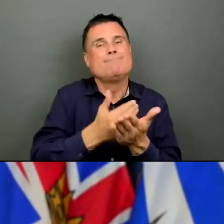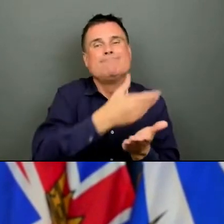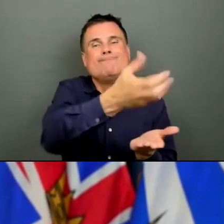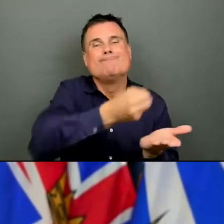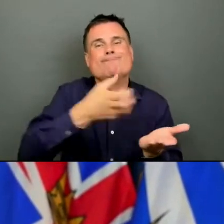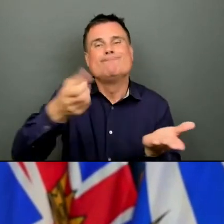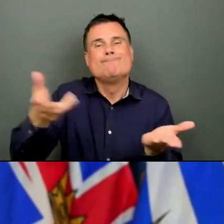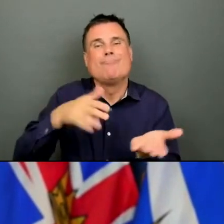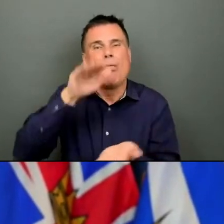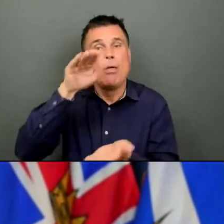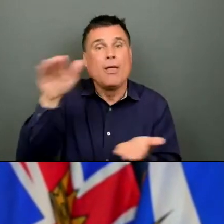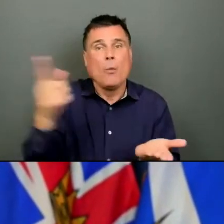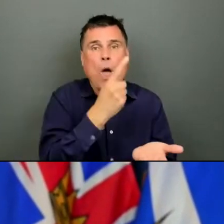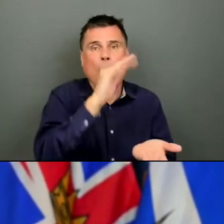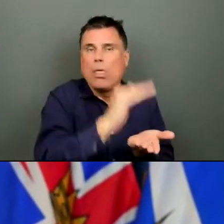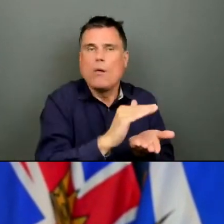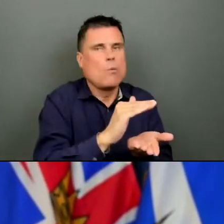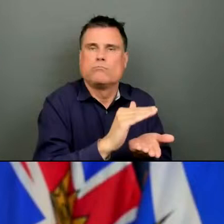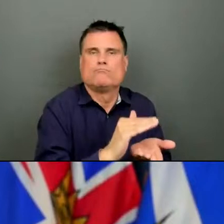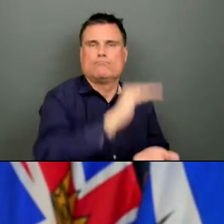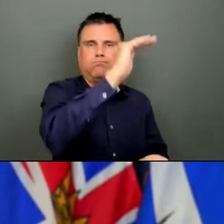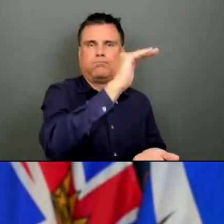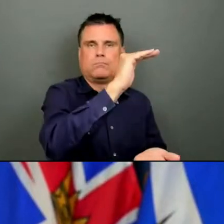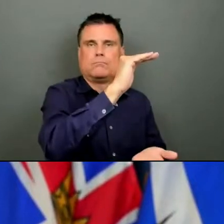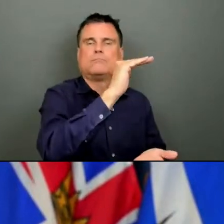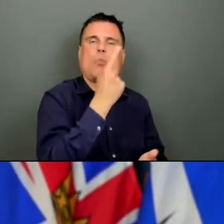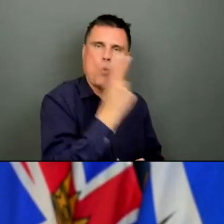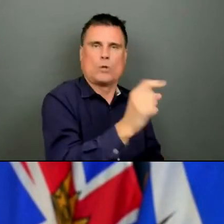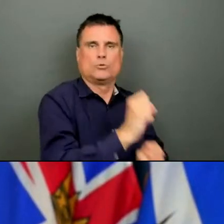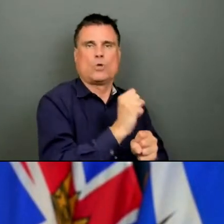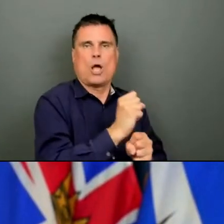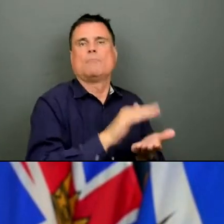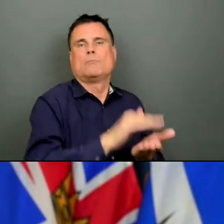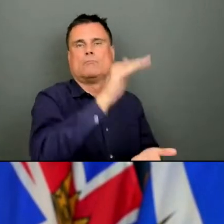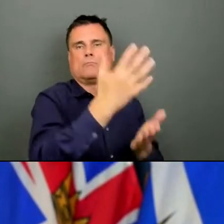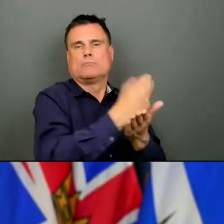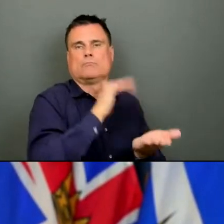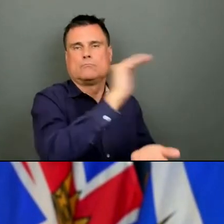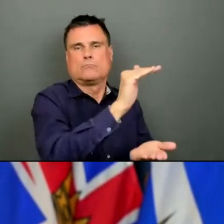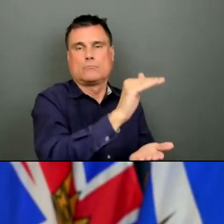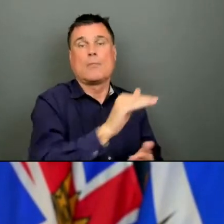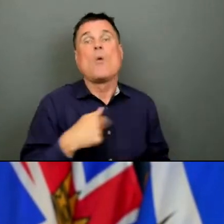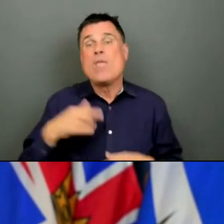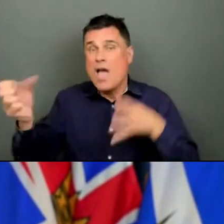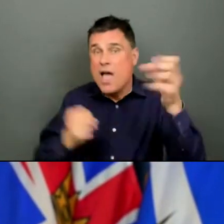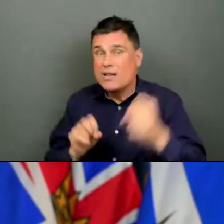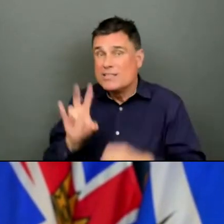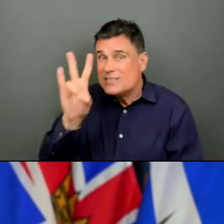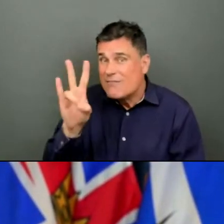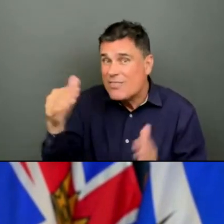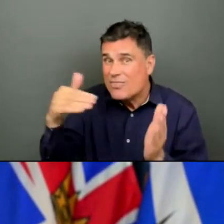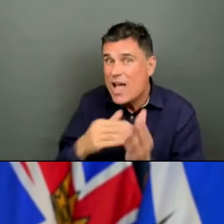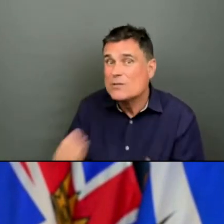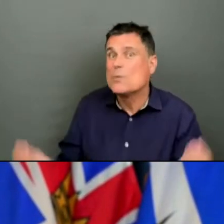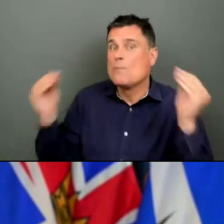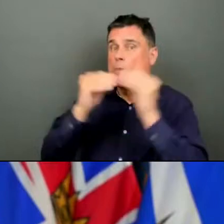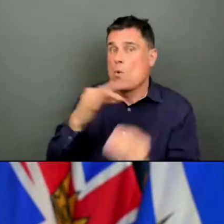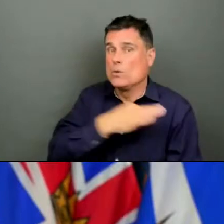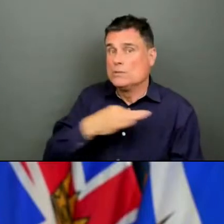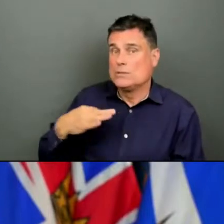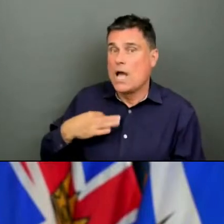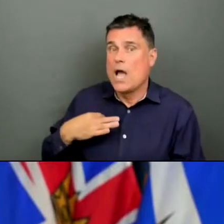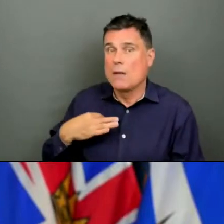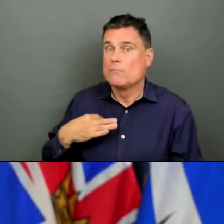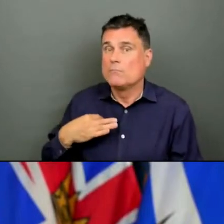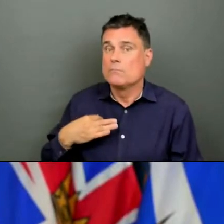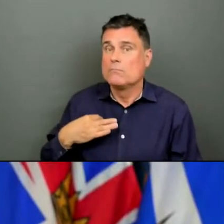direction. Secondly, we're hiring, as you know, 7,000 long-term care workers as part of a plan we introduced